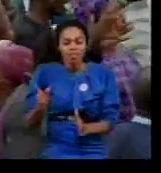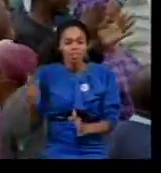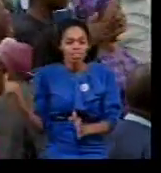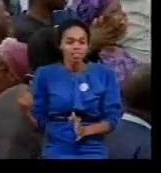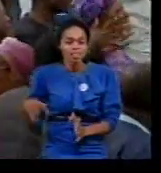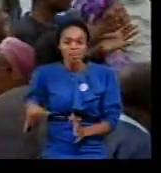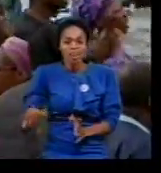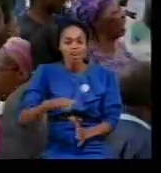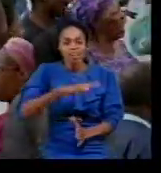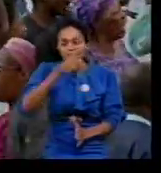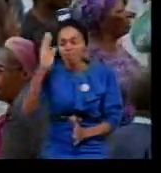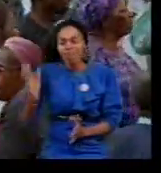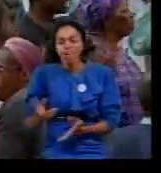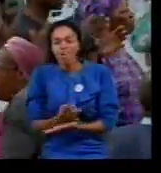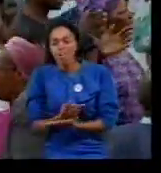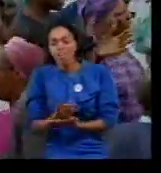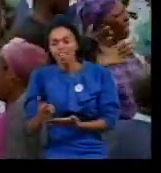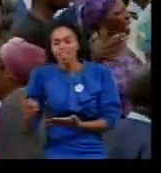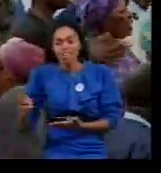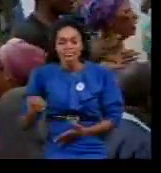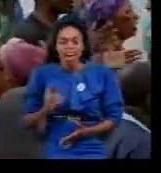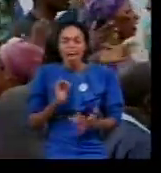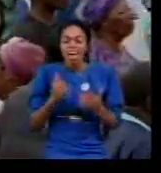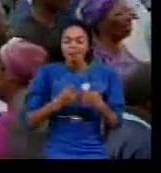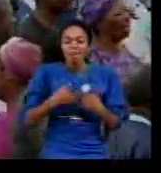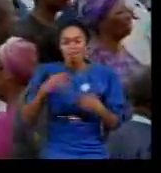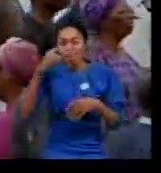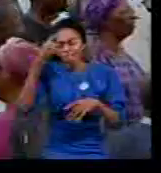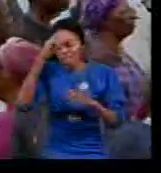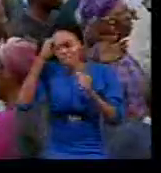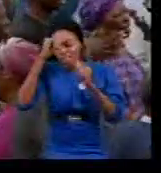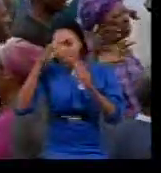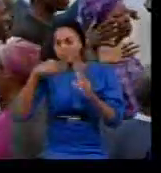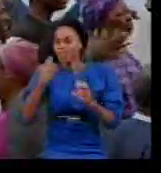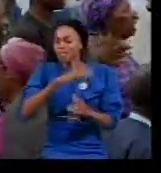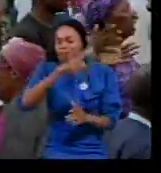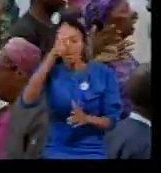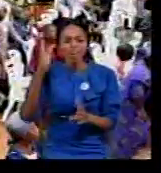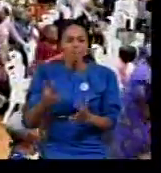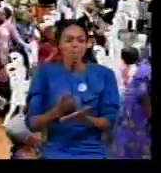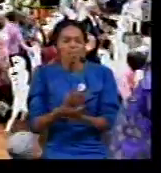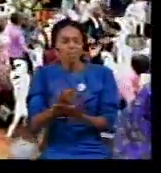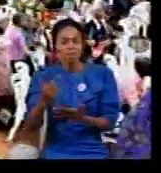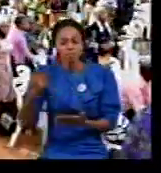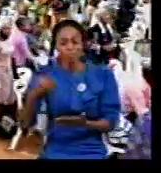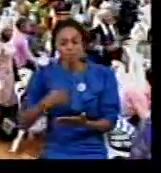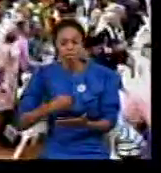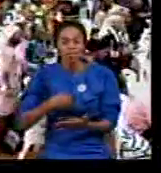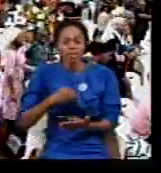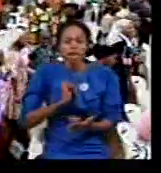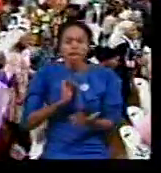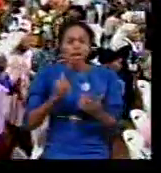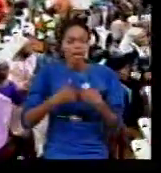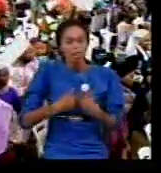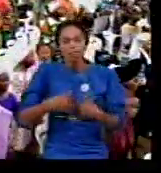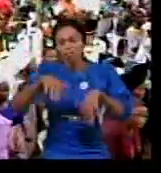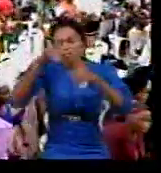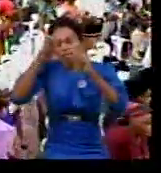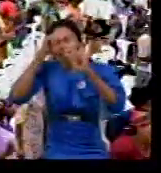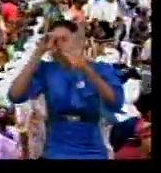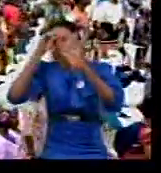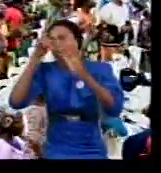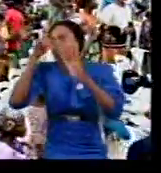Lord stayed with you. And then we are here when you are hearing the word of God. The Lord is saying, whatever question you had during the week, whatever kind